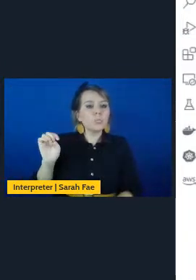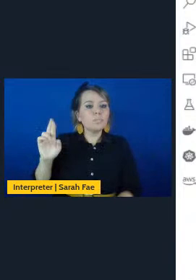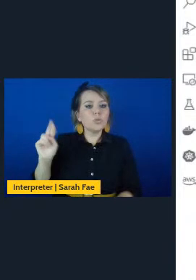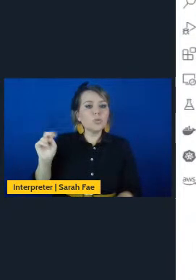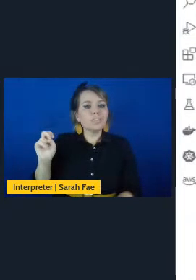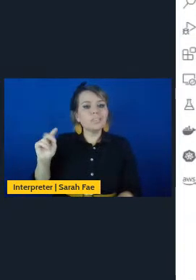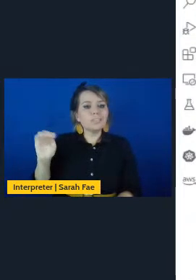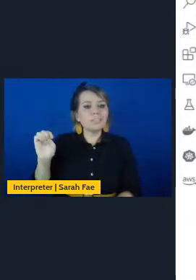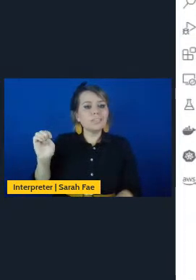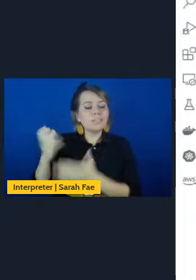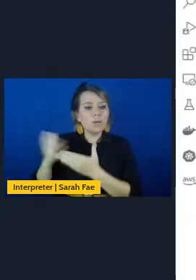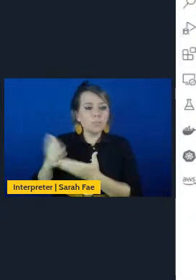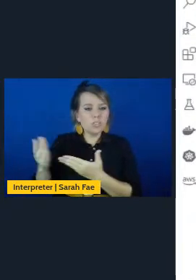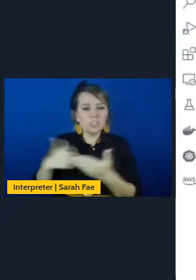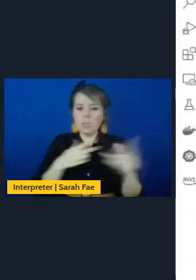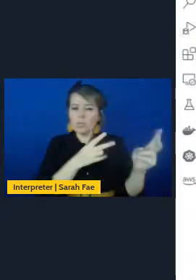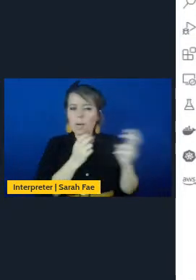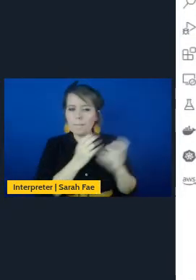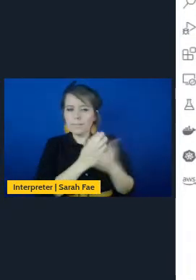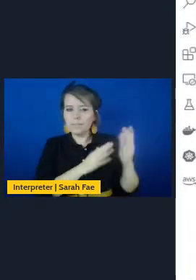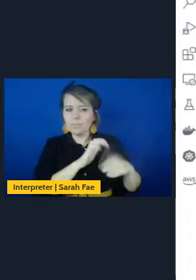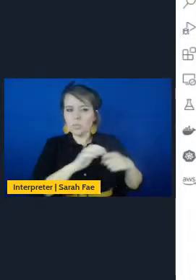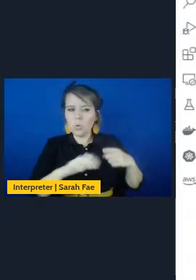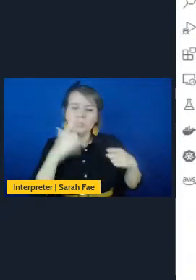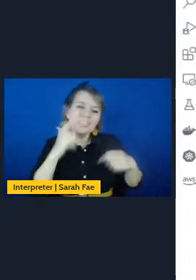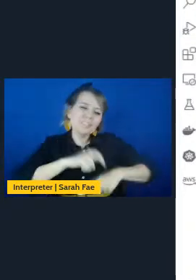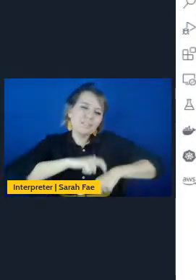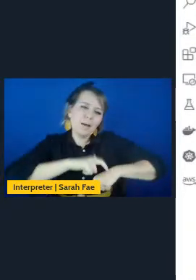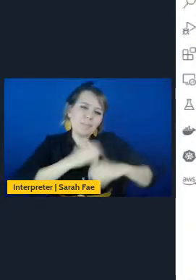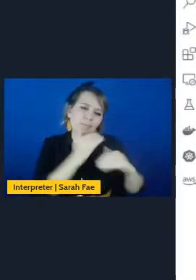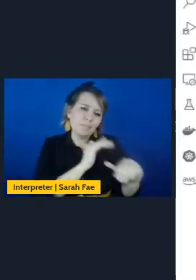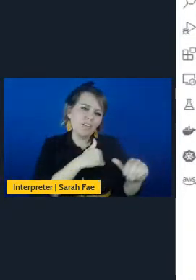here just in the interest of time.